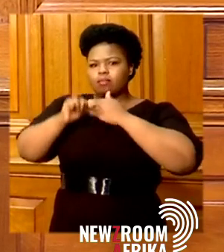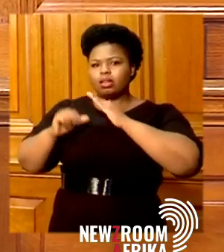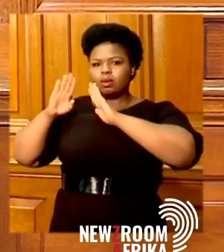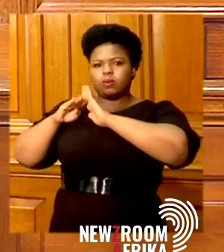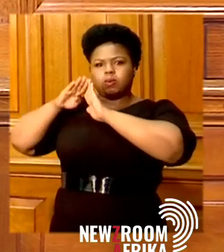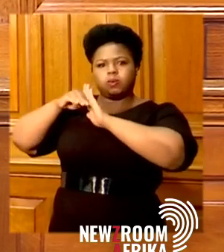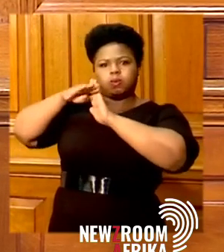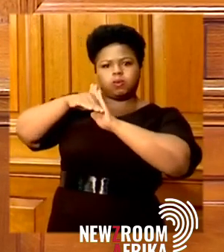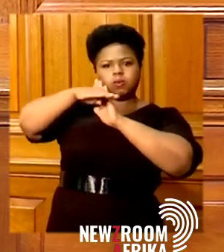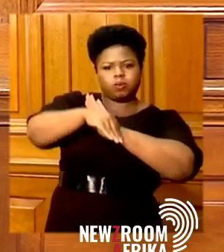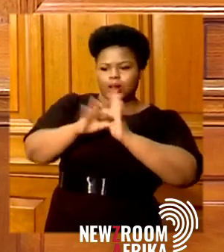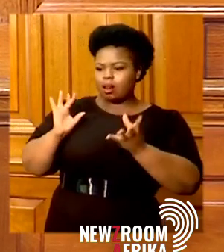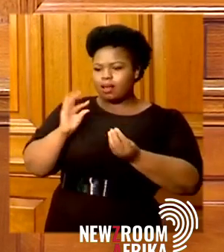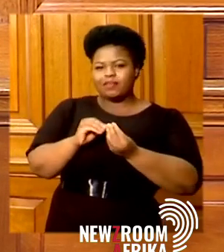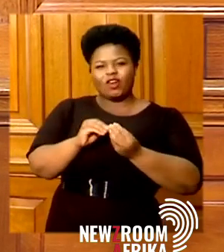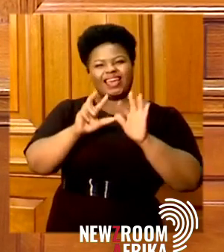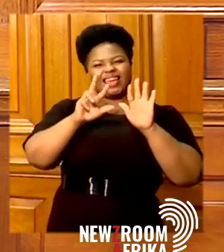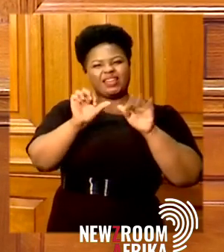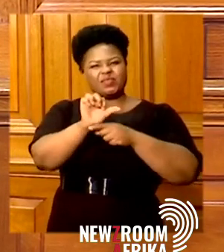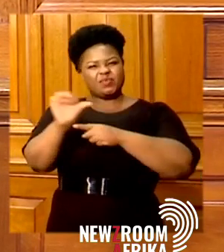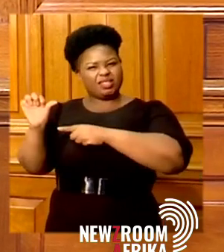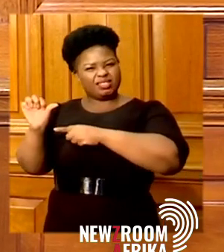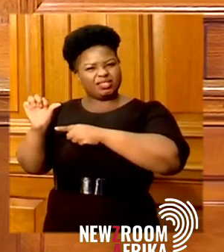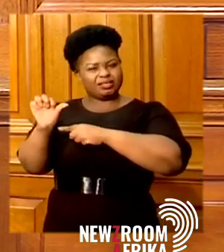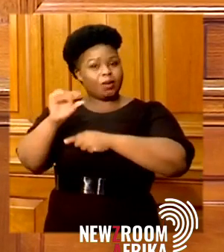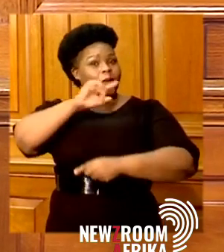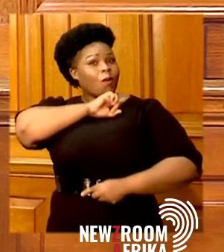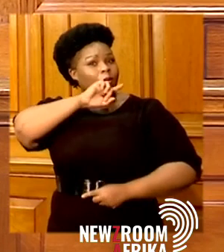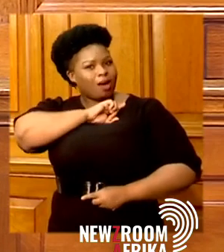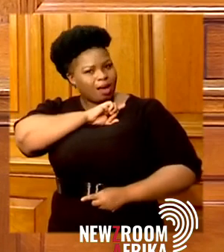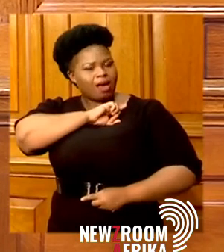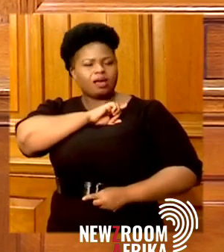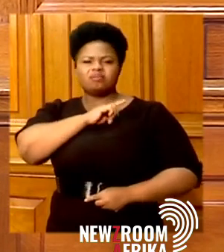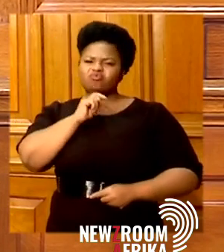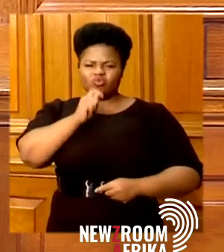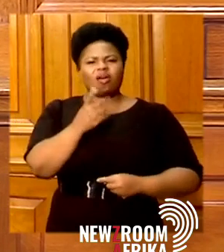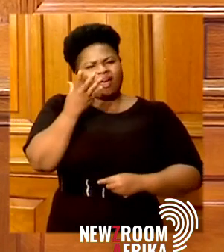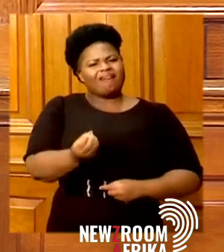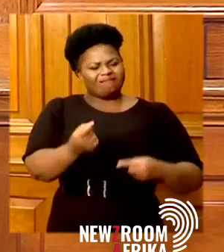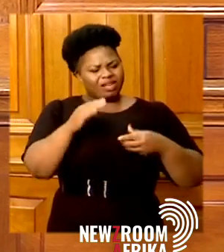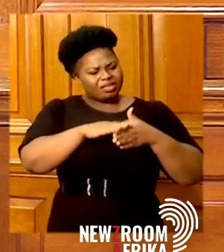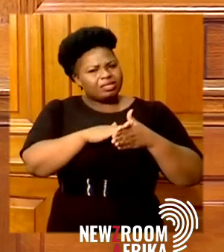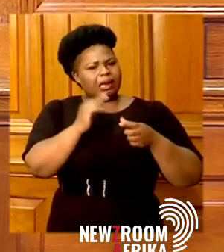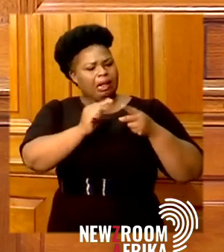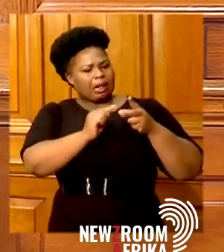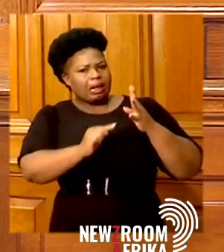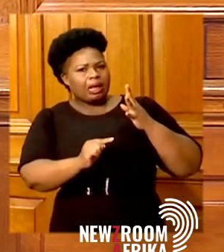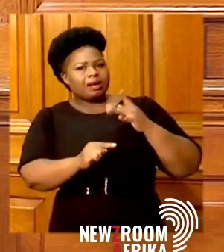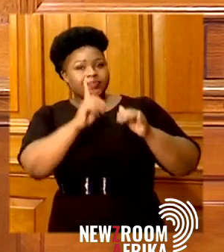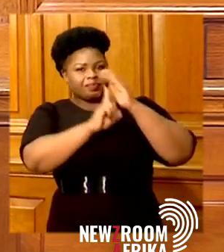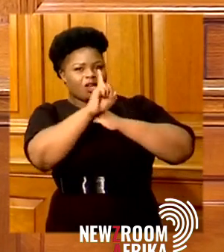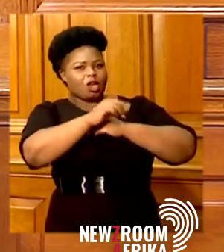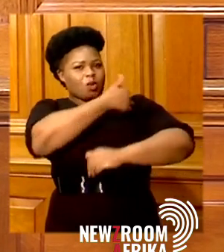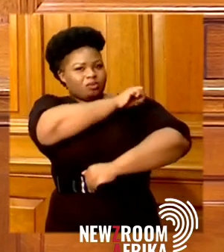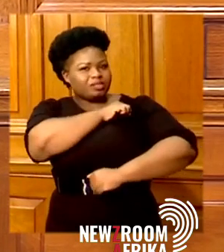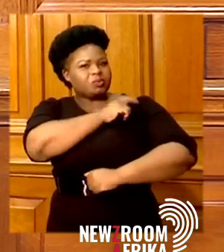over 8 weeks is due to a combination of a number of factors. The public health measures